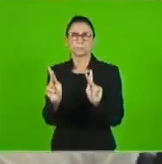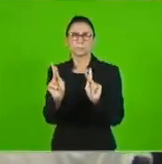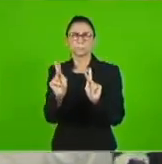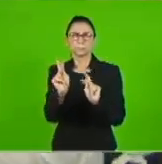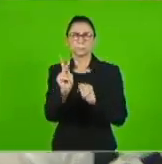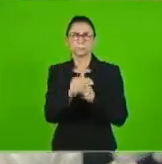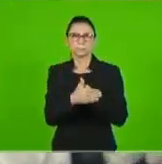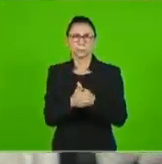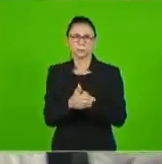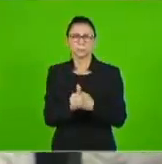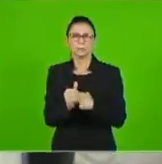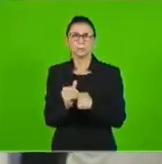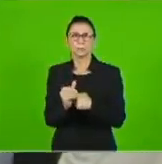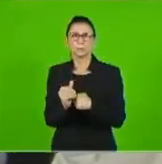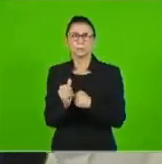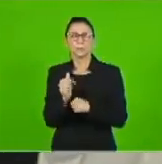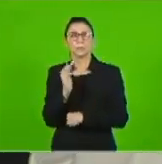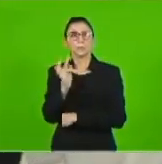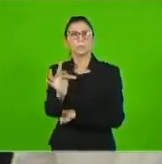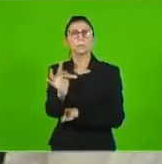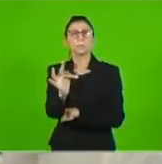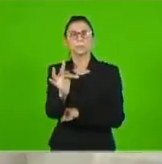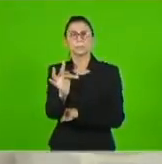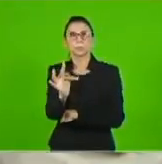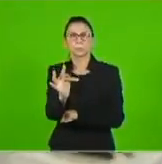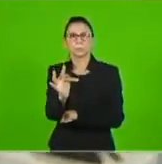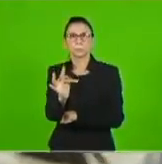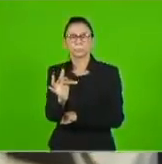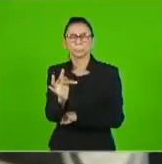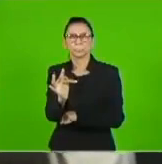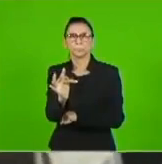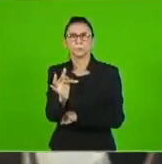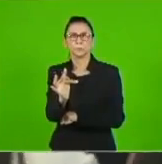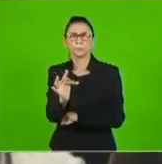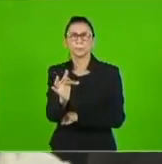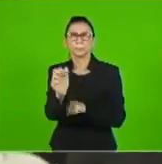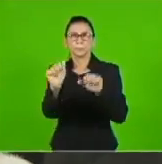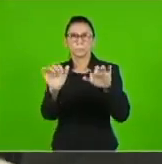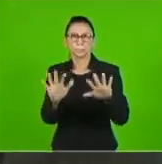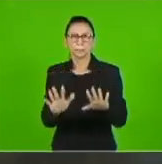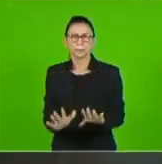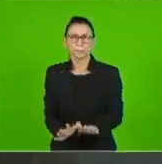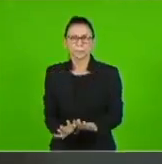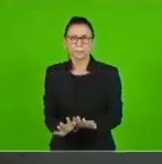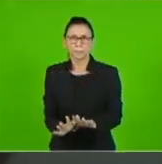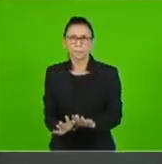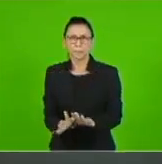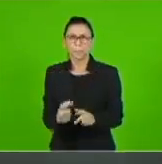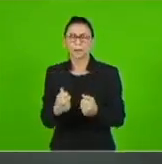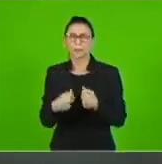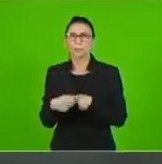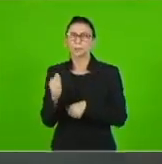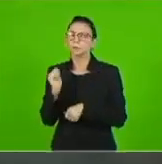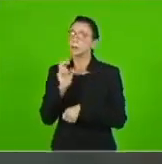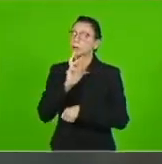comfort, hope as an answer to everything that will be